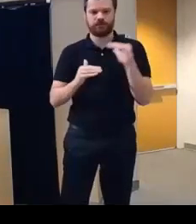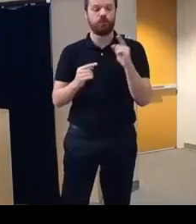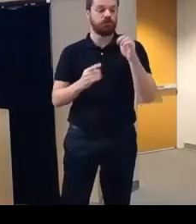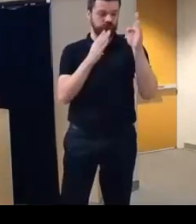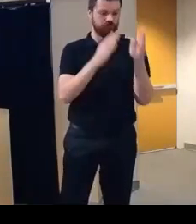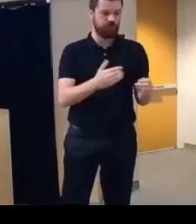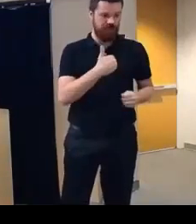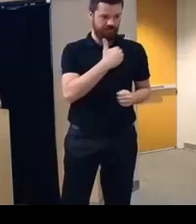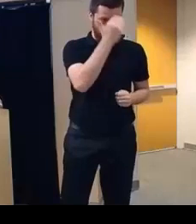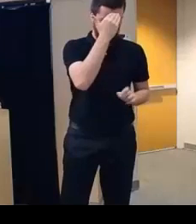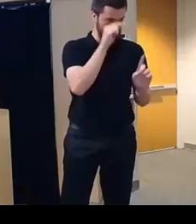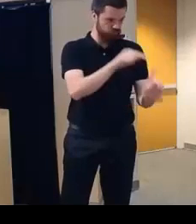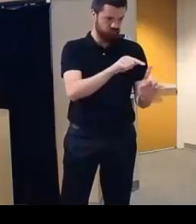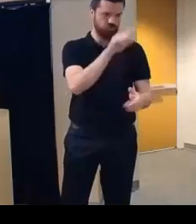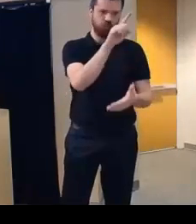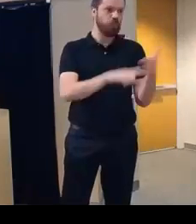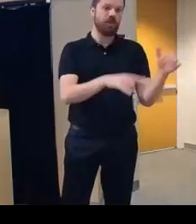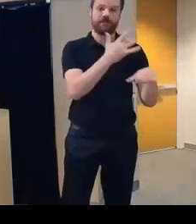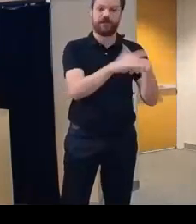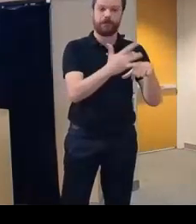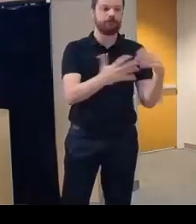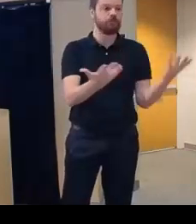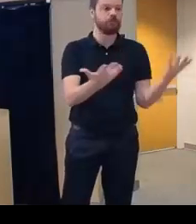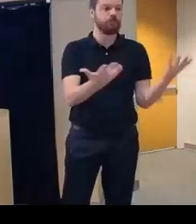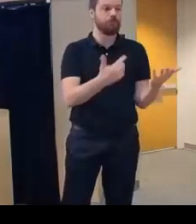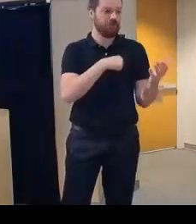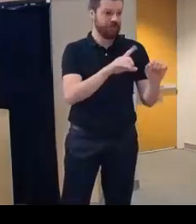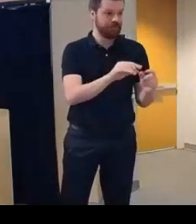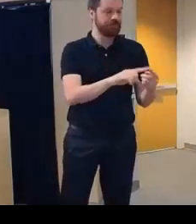has the knowledge of what's available and what we can do about